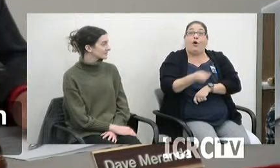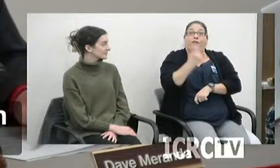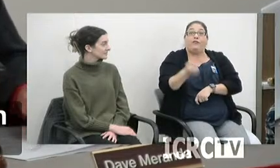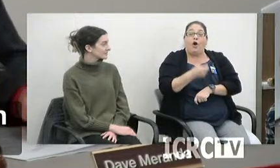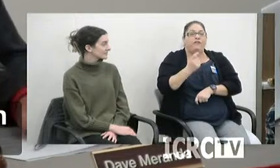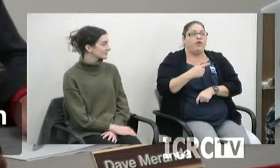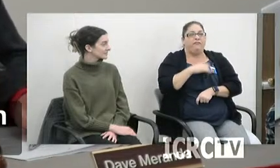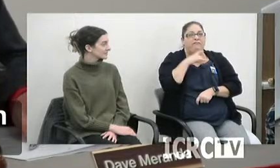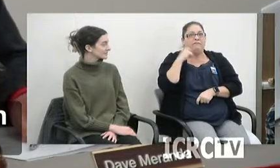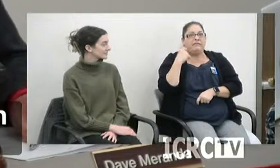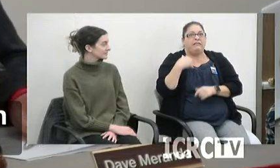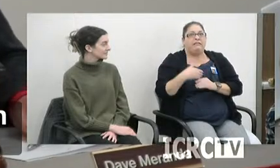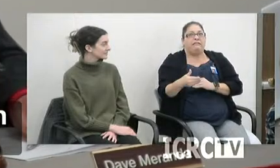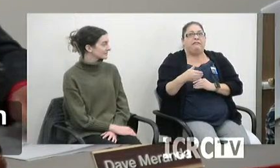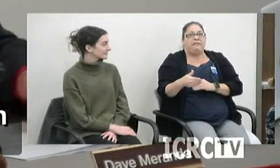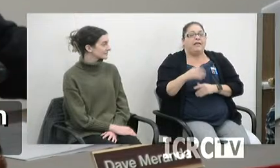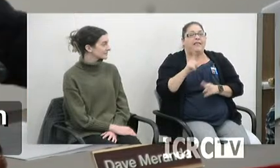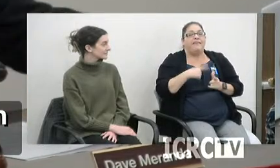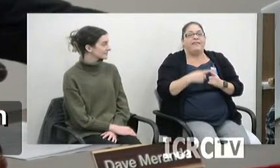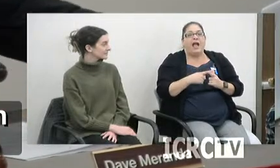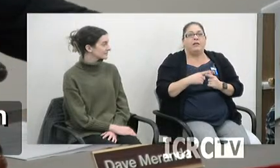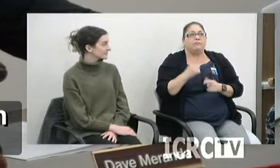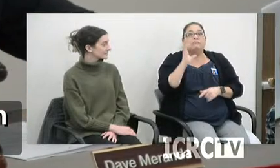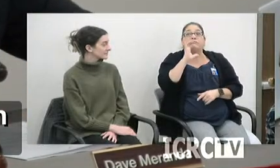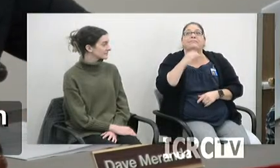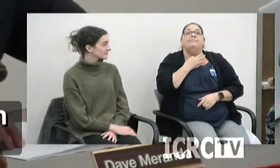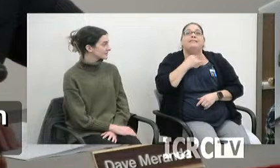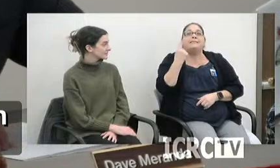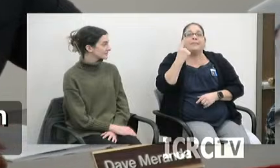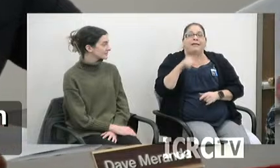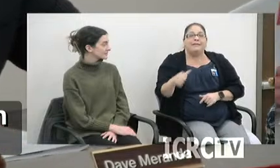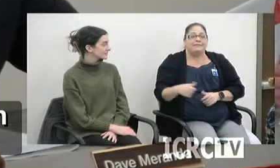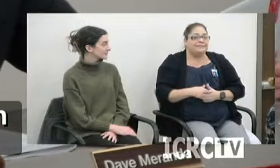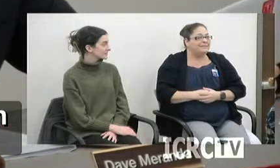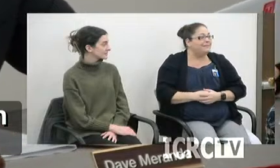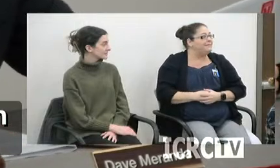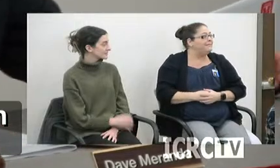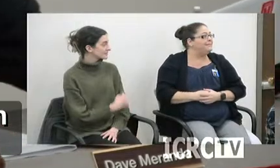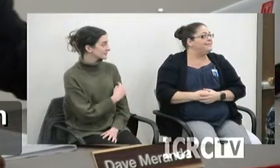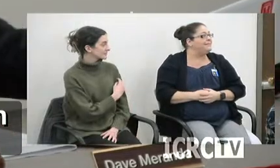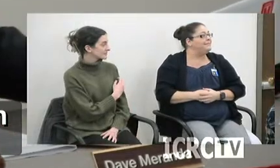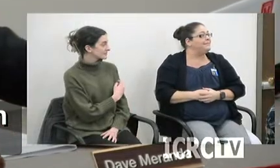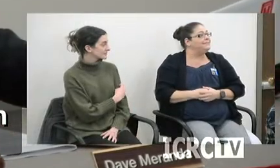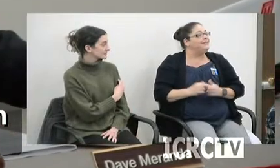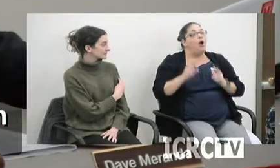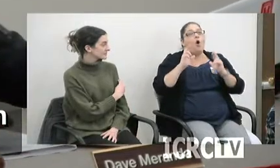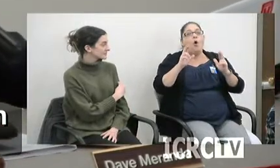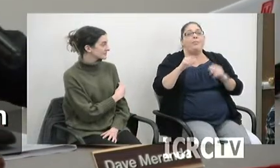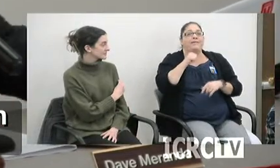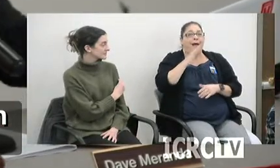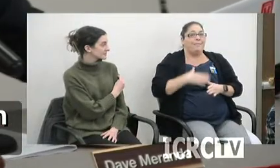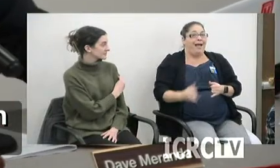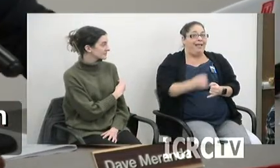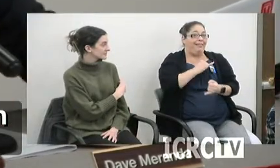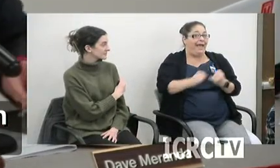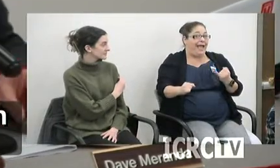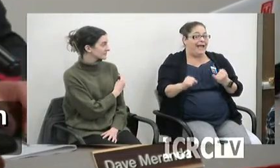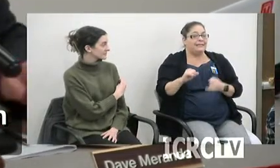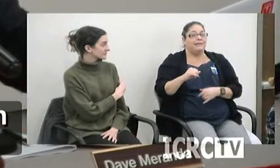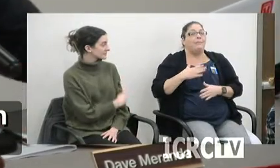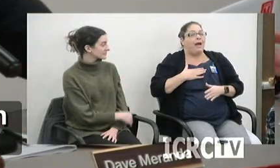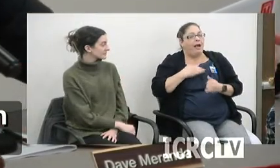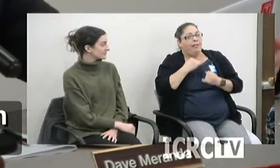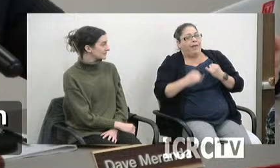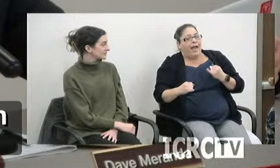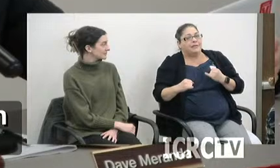But with that, I'm going to go into what I hope is not the last good news report, but what may be the last good news